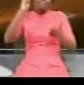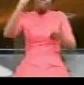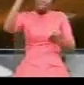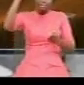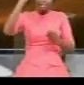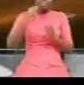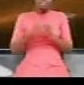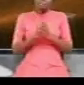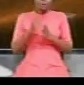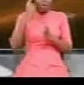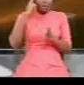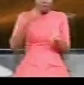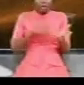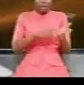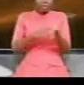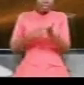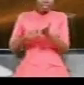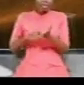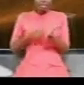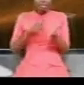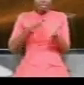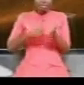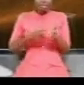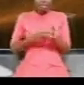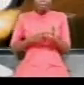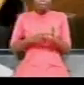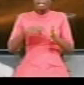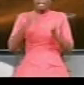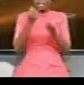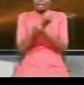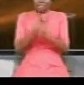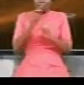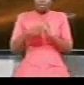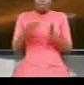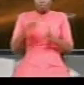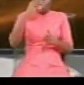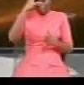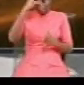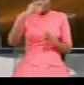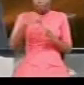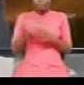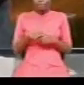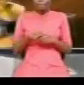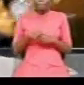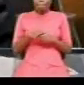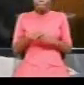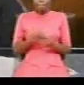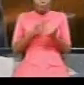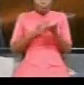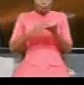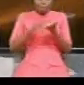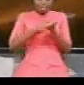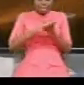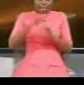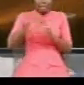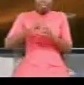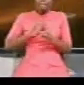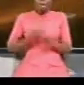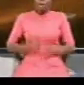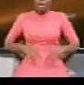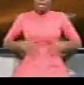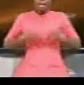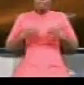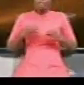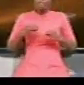himself for this purpose: salvation of mankind, holiness in our life,